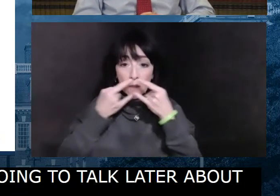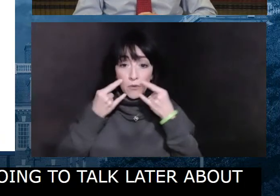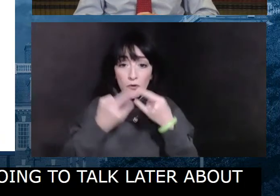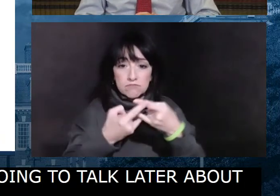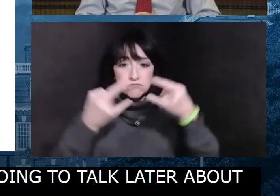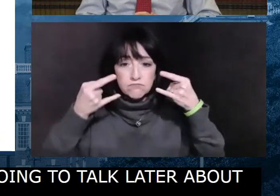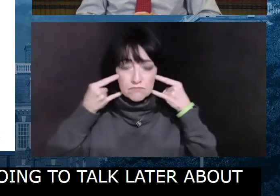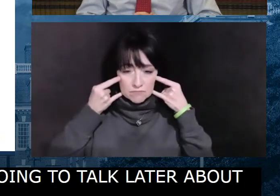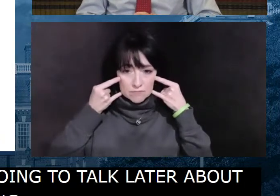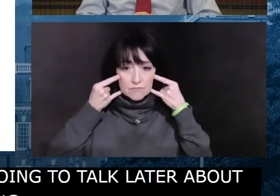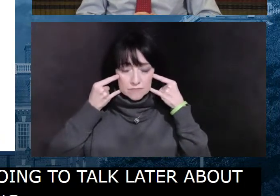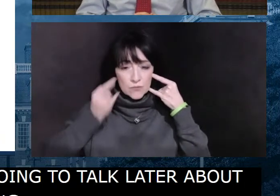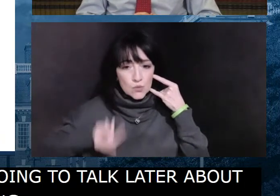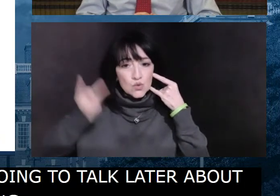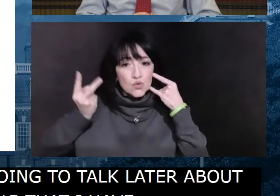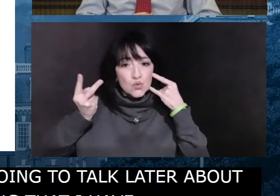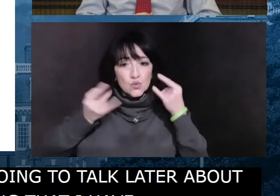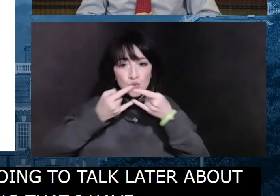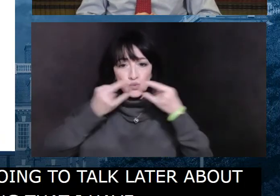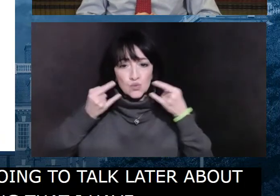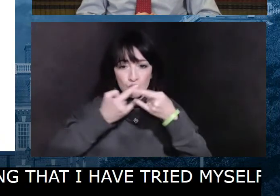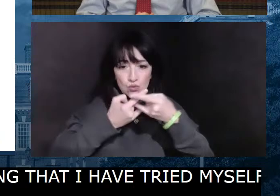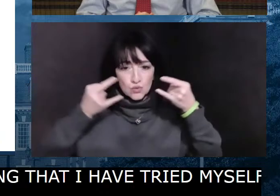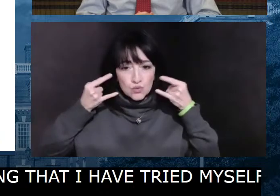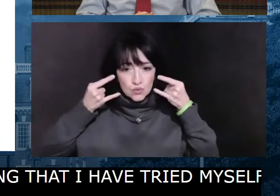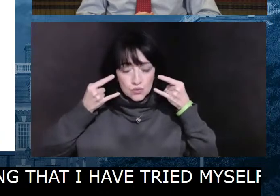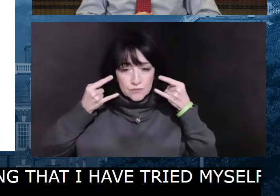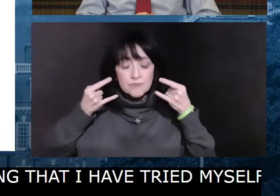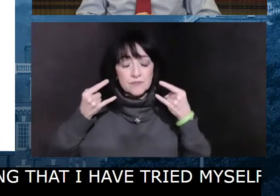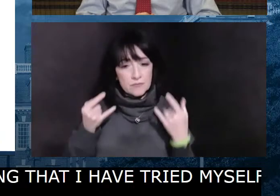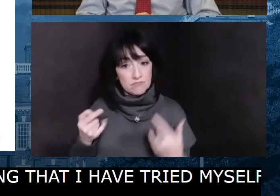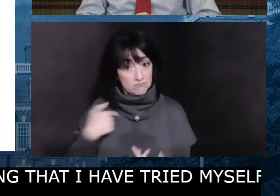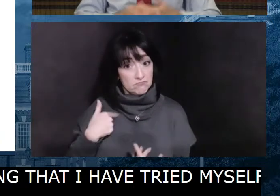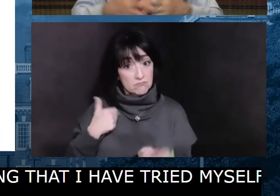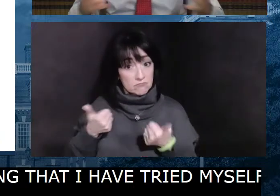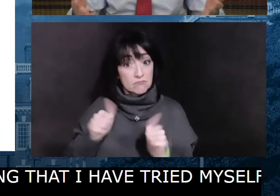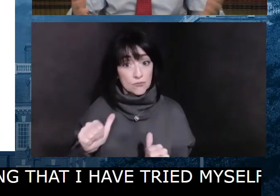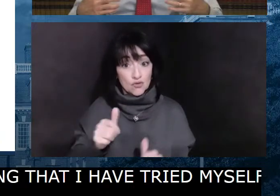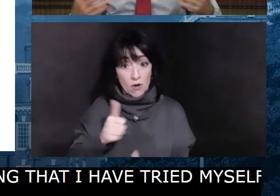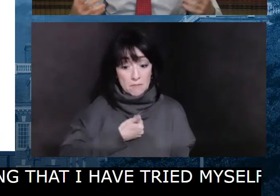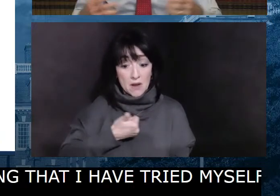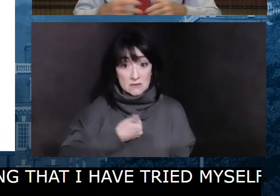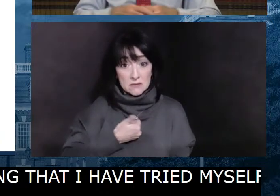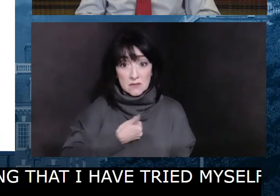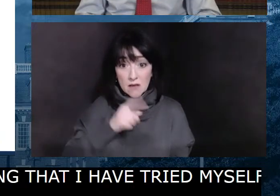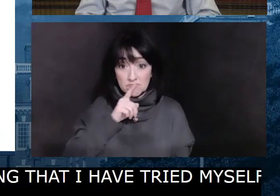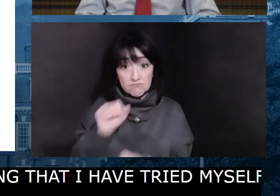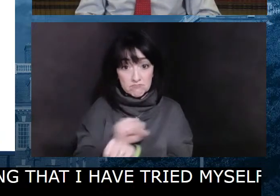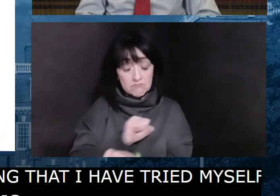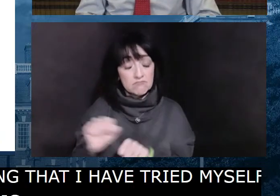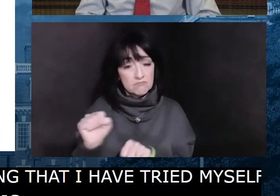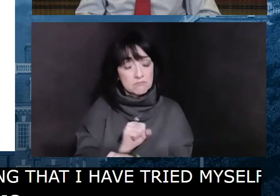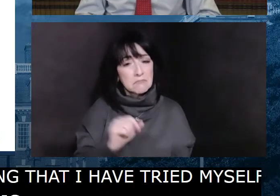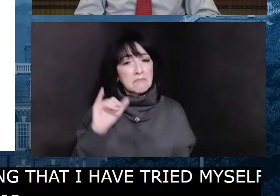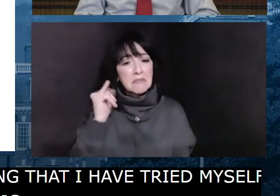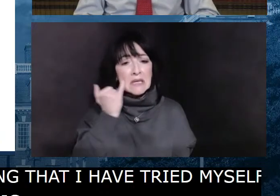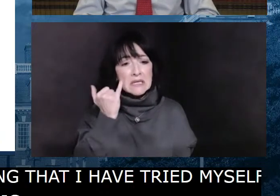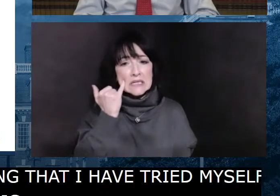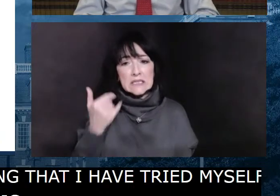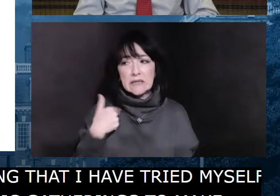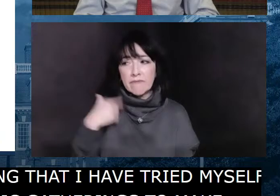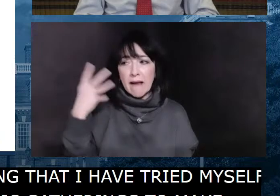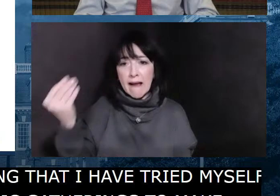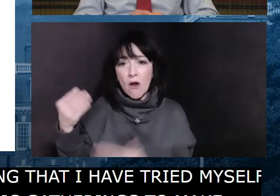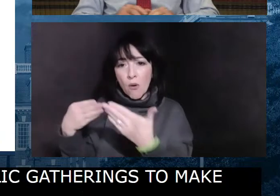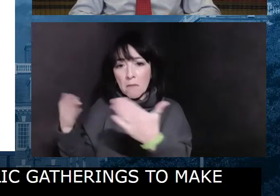and I'm out in public gatherings to make sure that I'm protecting others from if I were positive